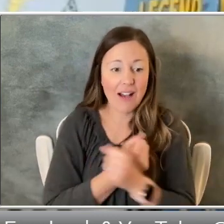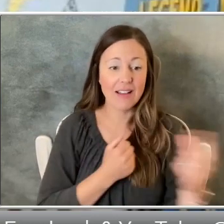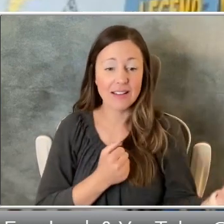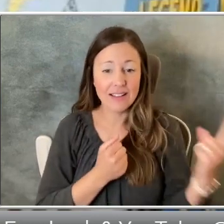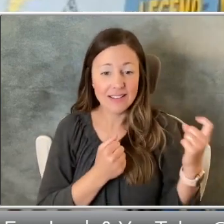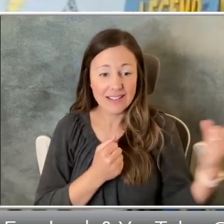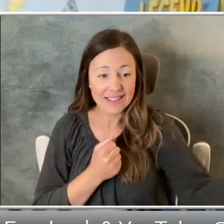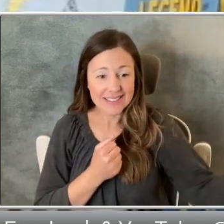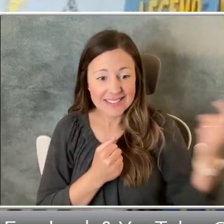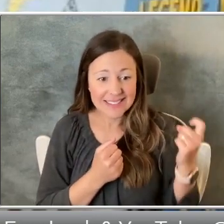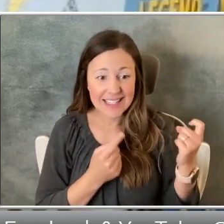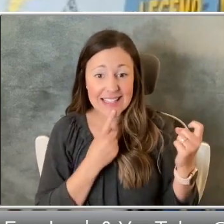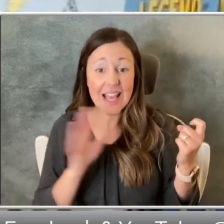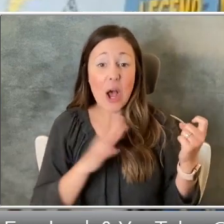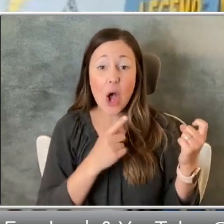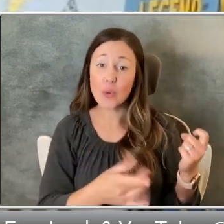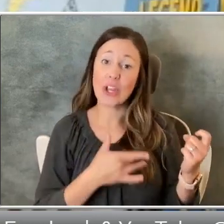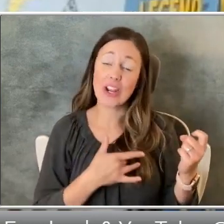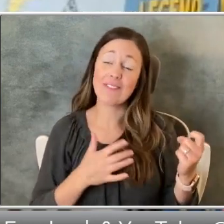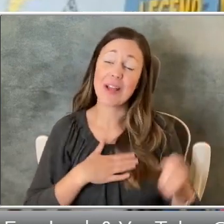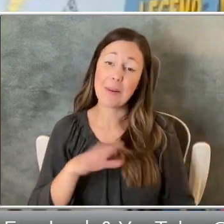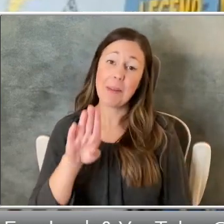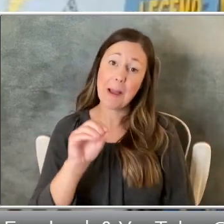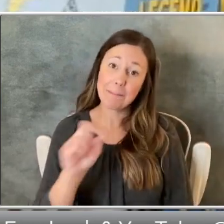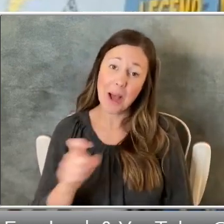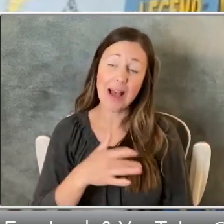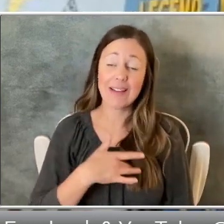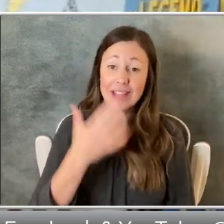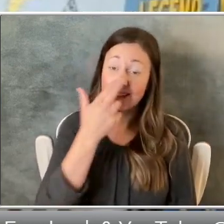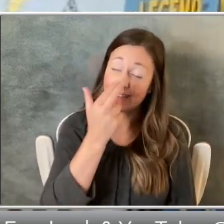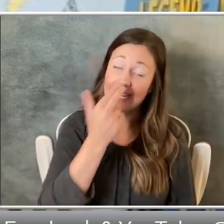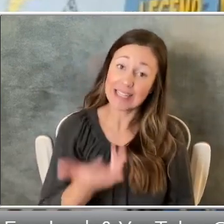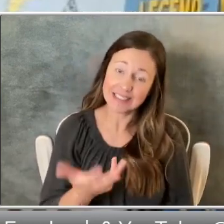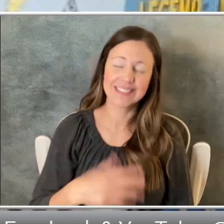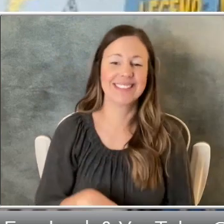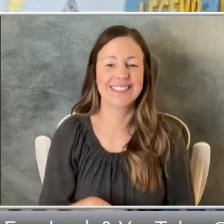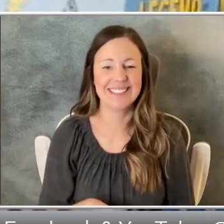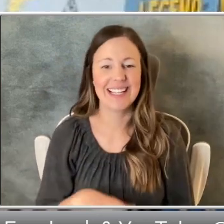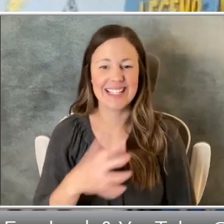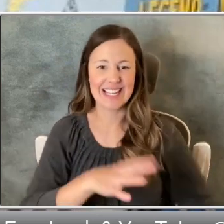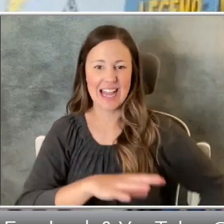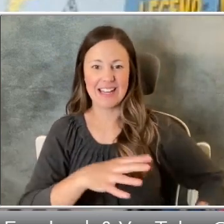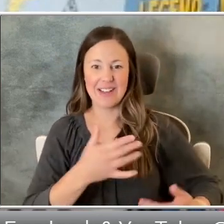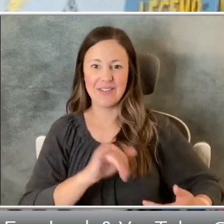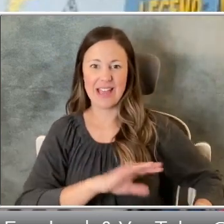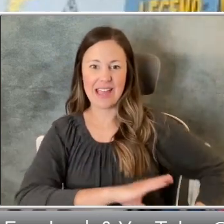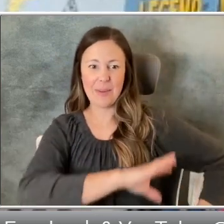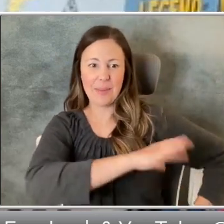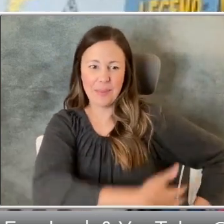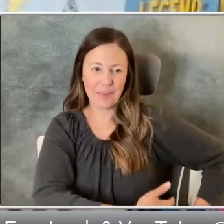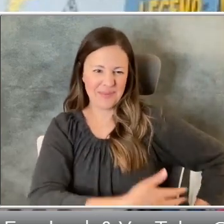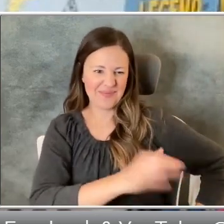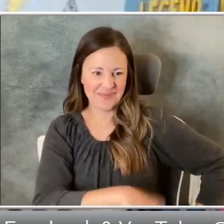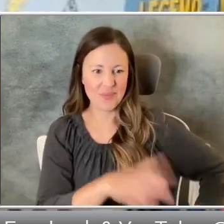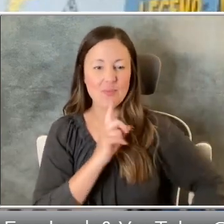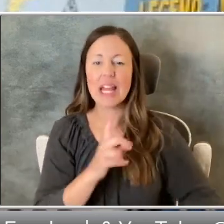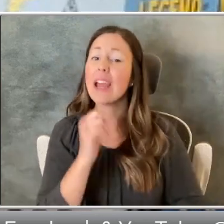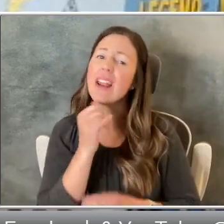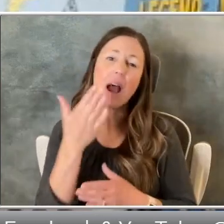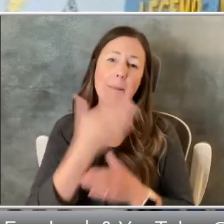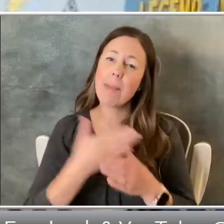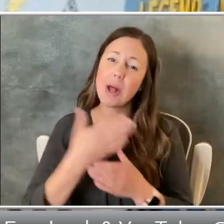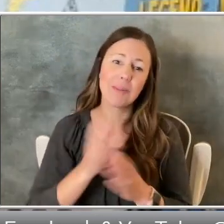them like, oh, you're going to be able to feel my box. It feels a little weird because it just kind of protrudes out. It does not bother me at all at this